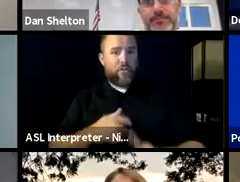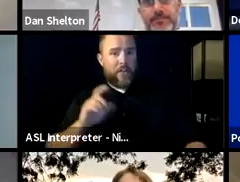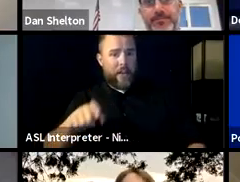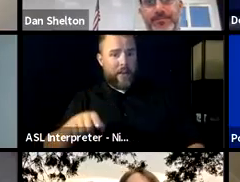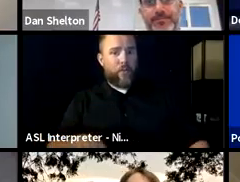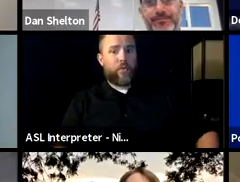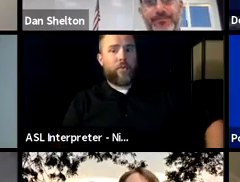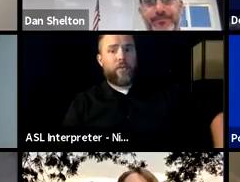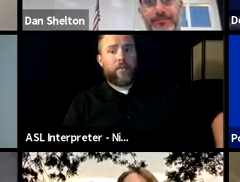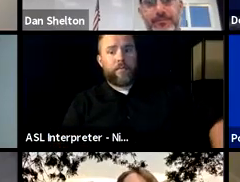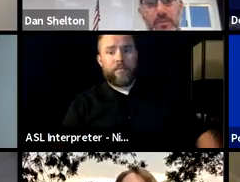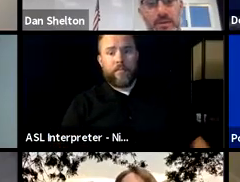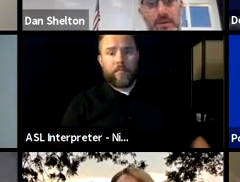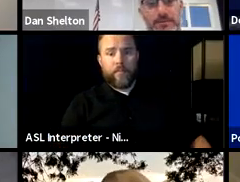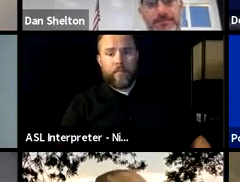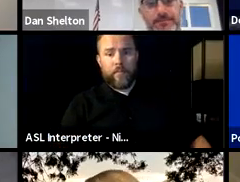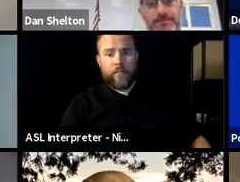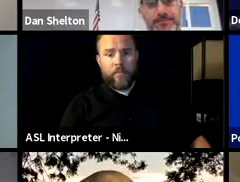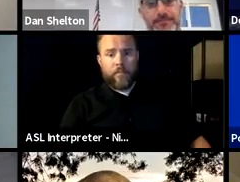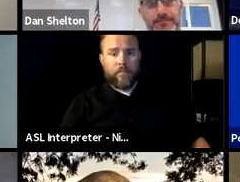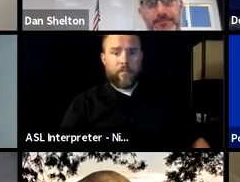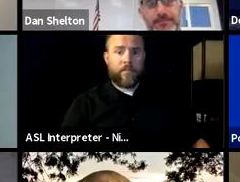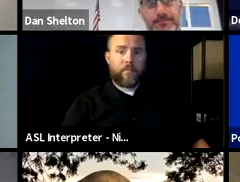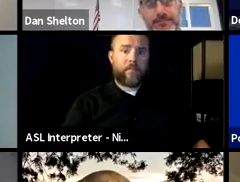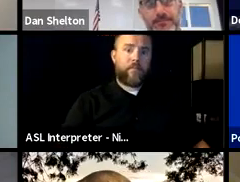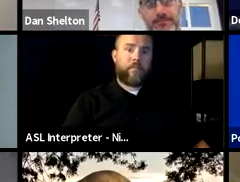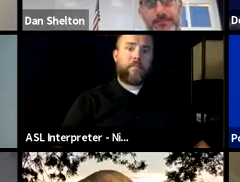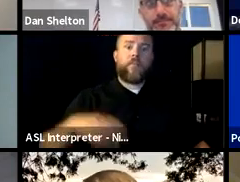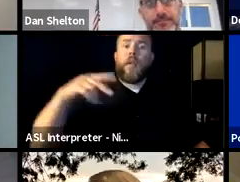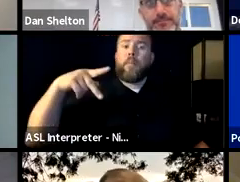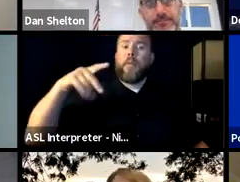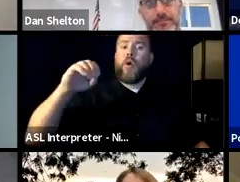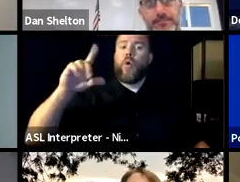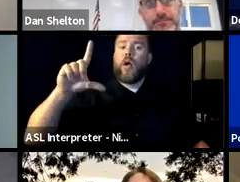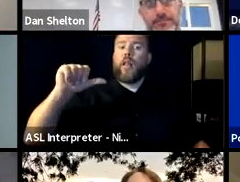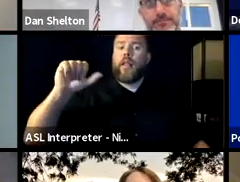Mr. Pulaski has previously been the legislative committee representative for 2 years.